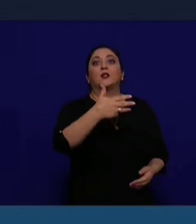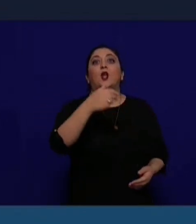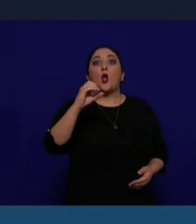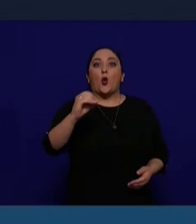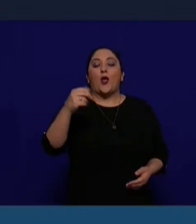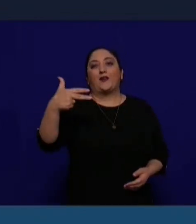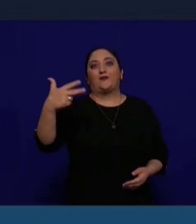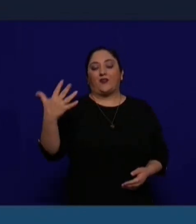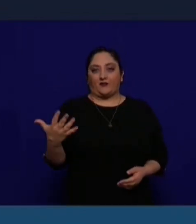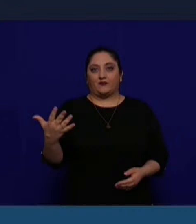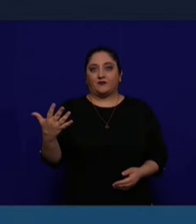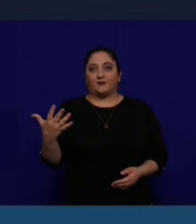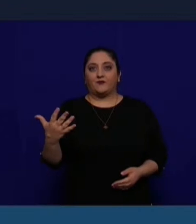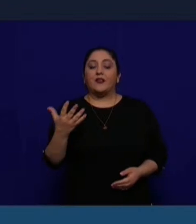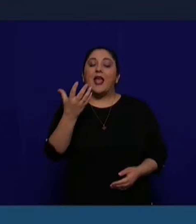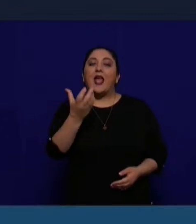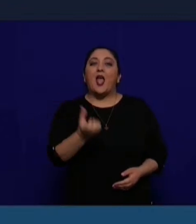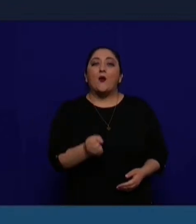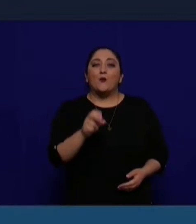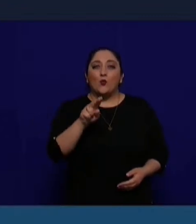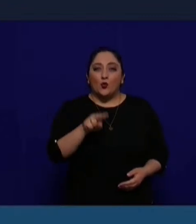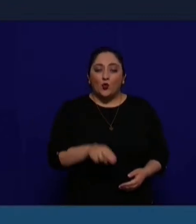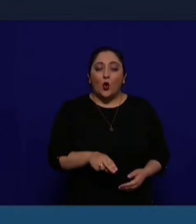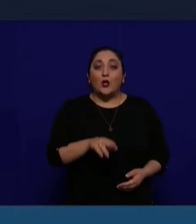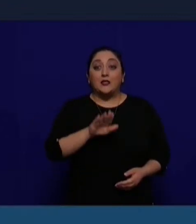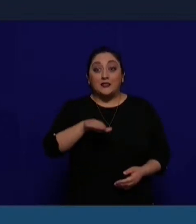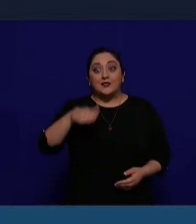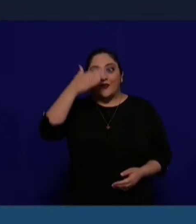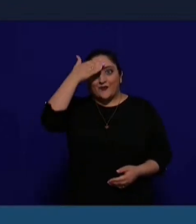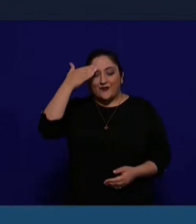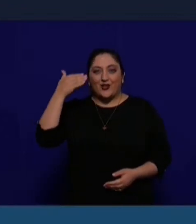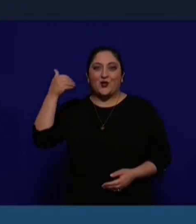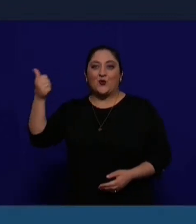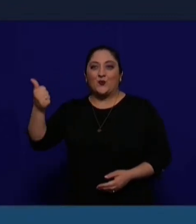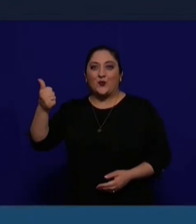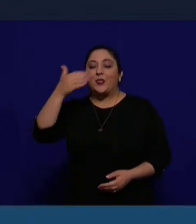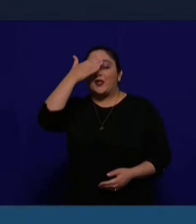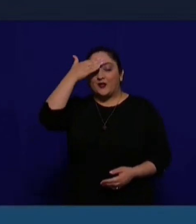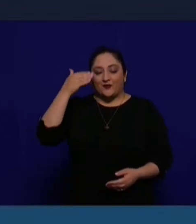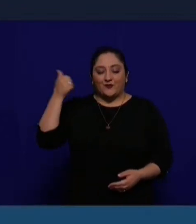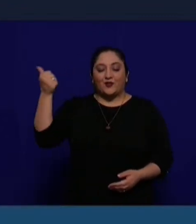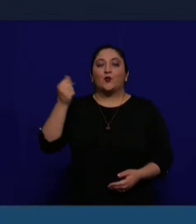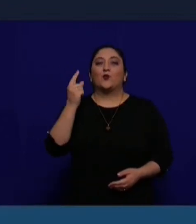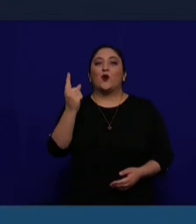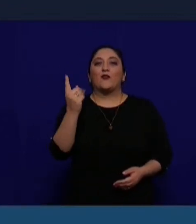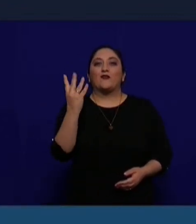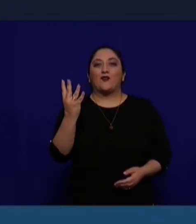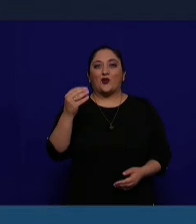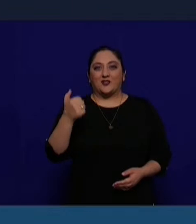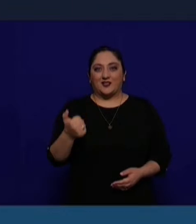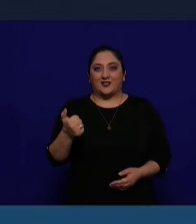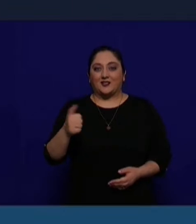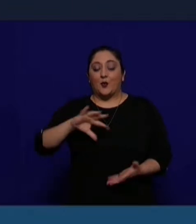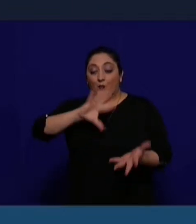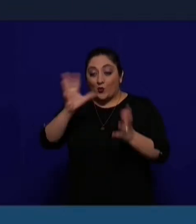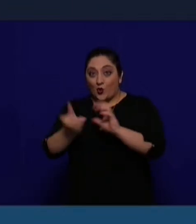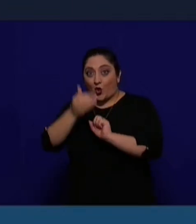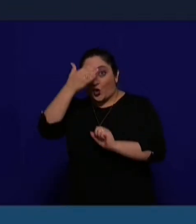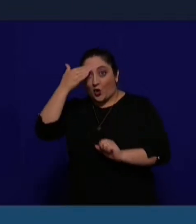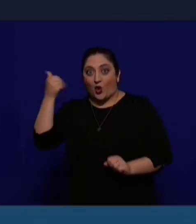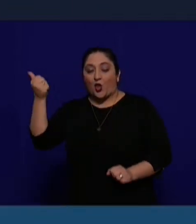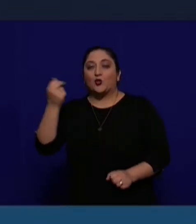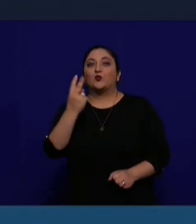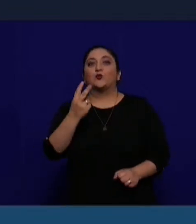29,085 cases. Kenna wkoll numru ta' nies li fiqu, infatti fiqu 146, allura total recoveries huwa ta'